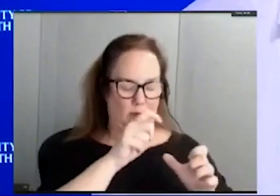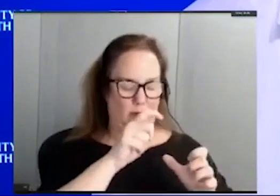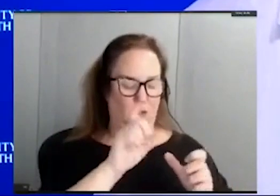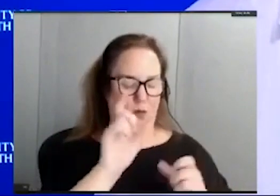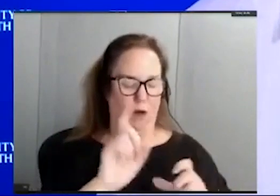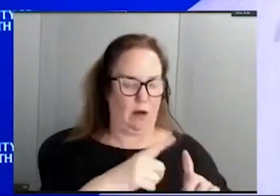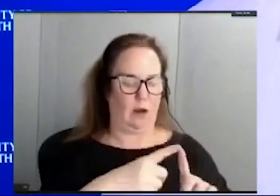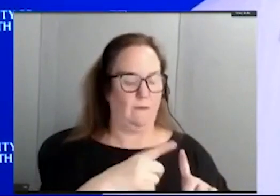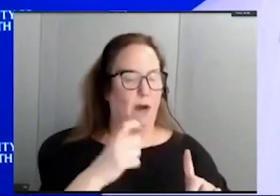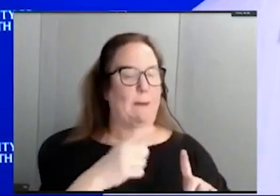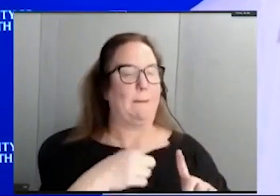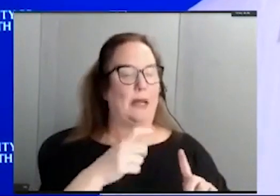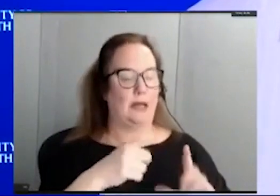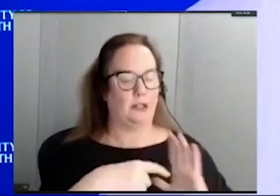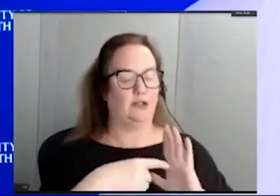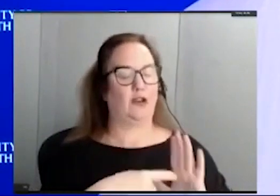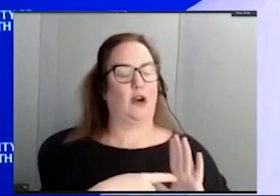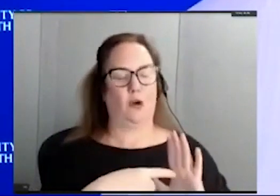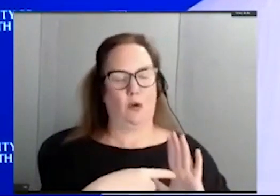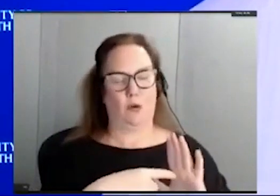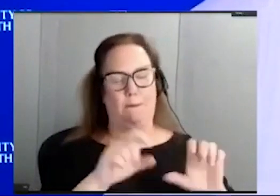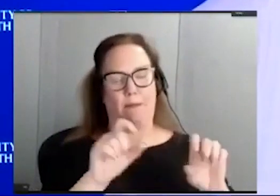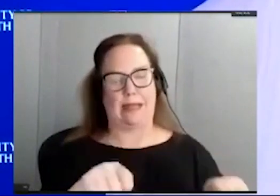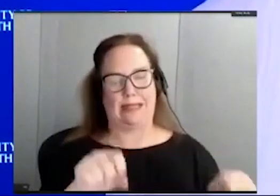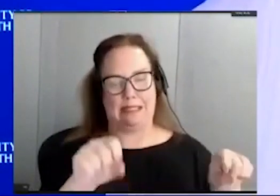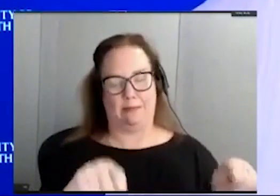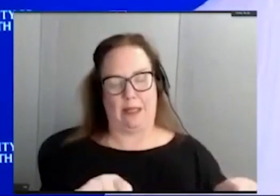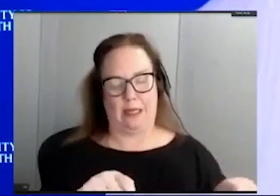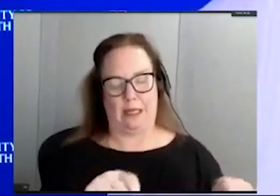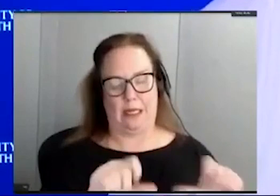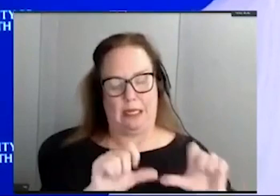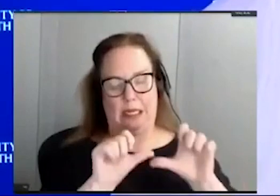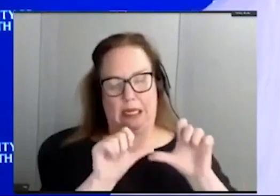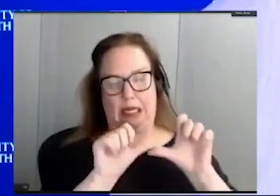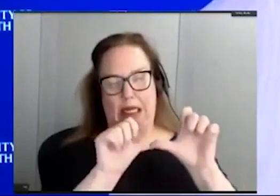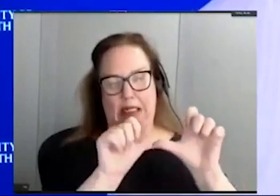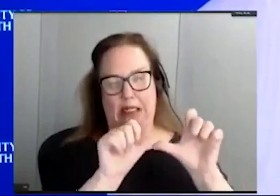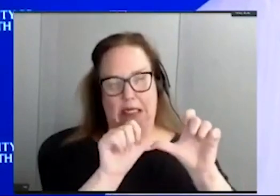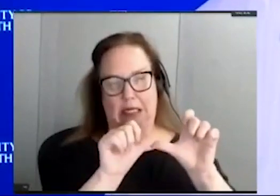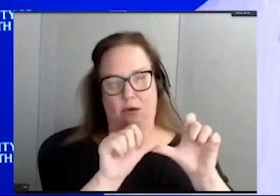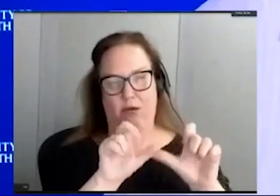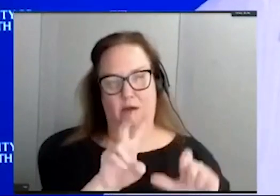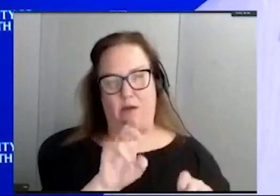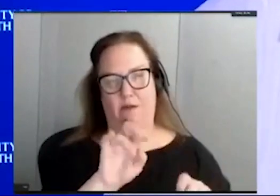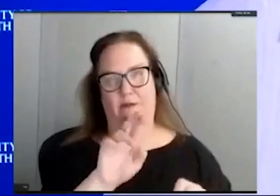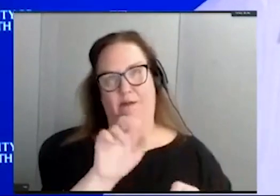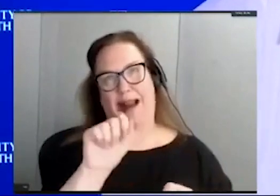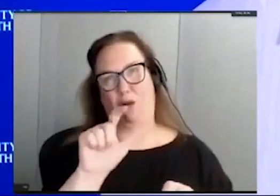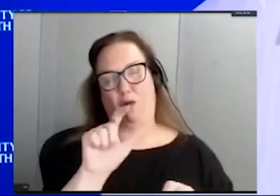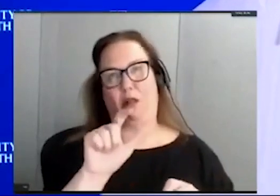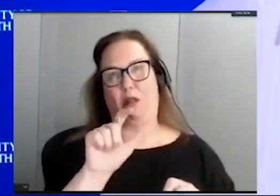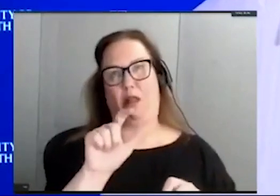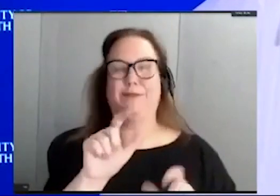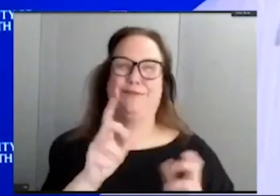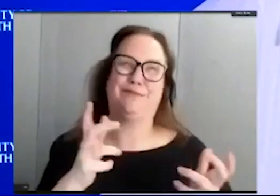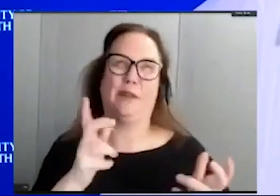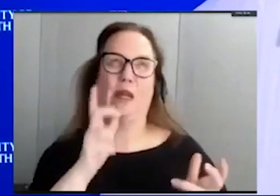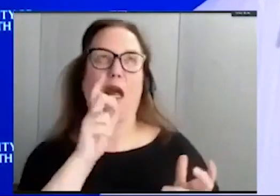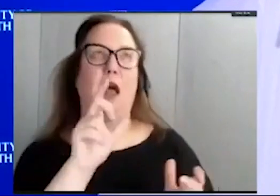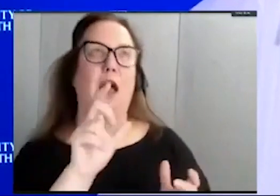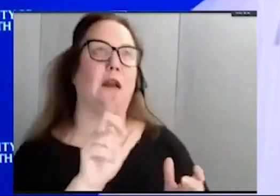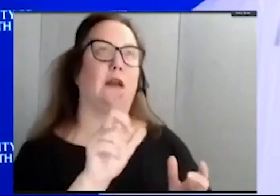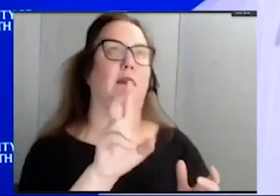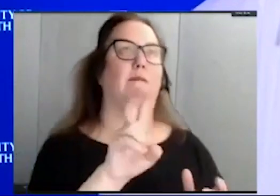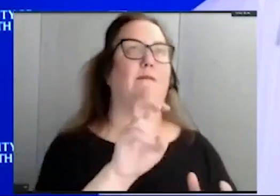did show a little bit of possibly continued viral, not necessarily viral replication,